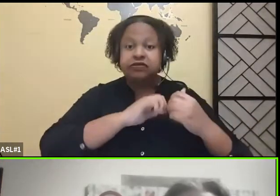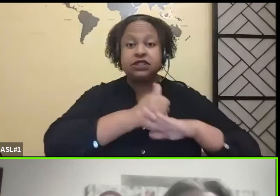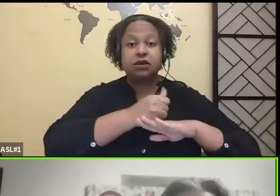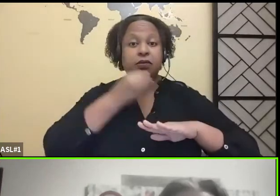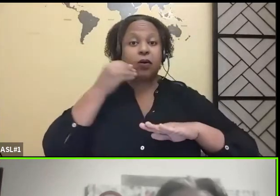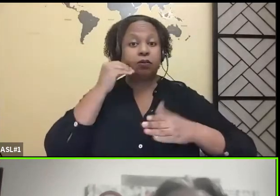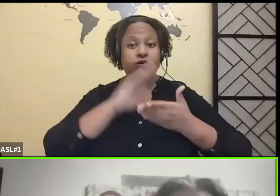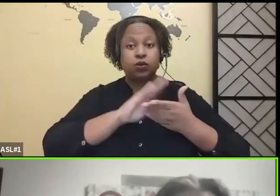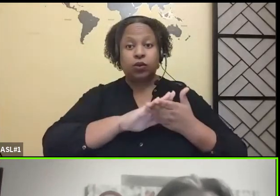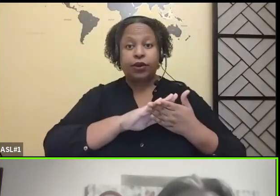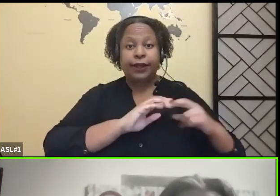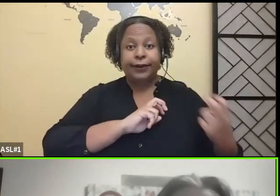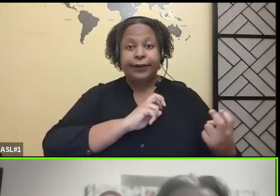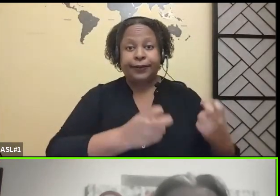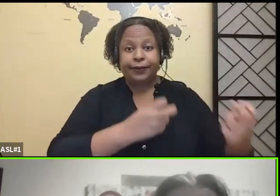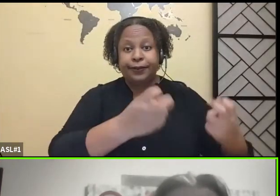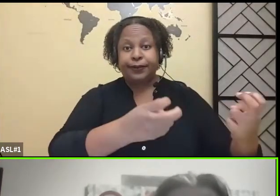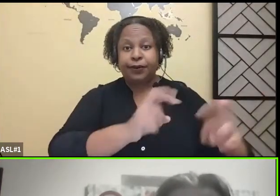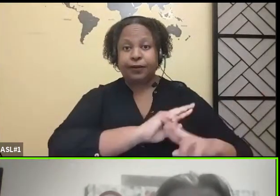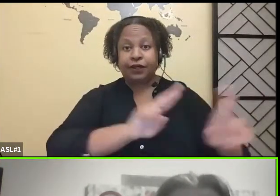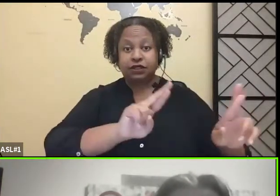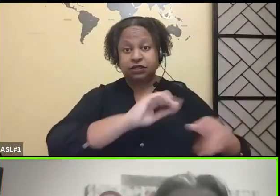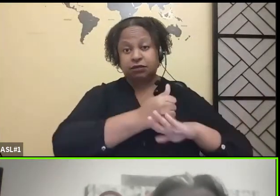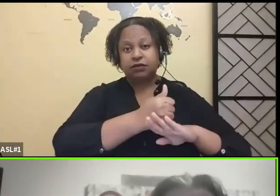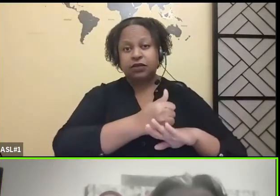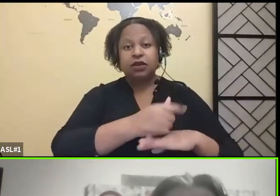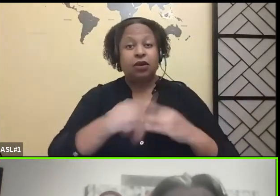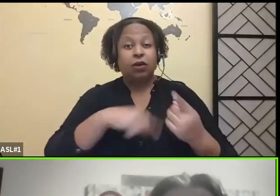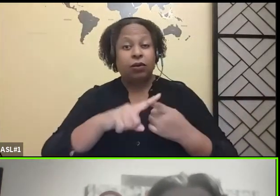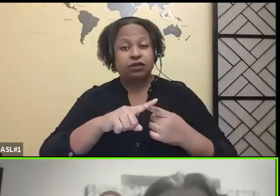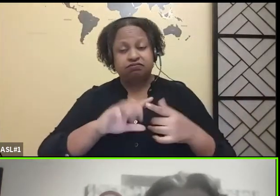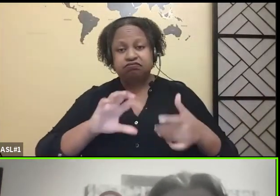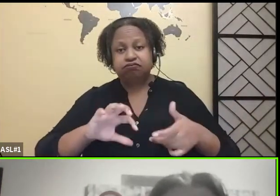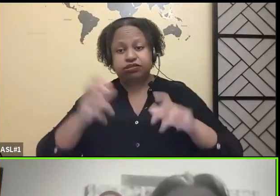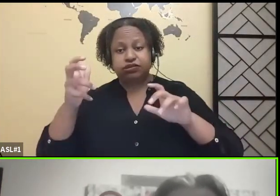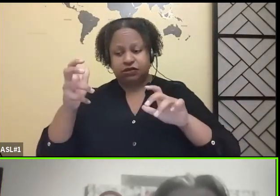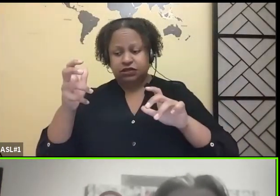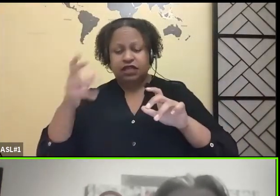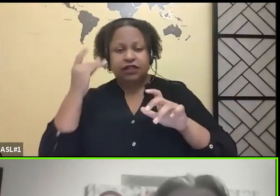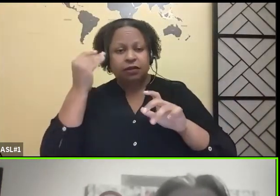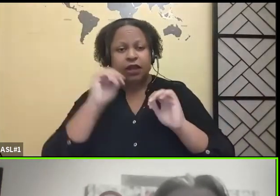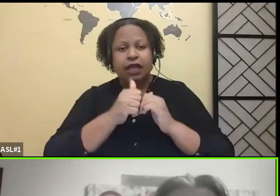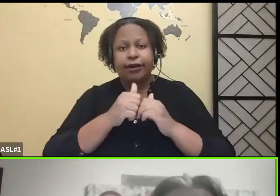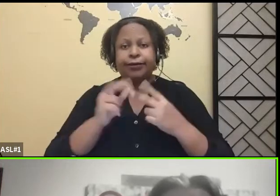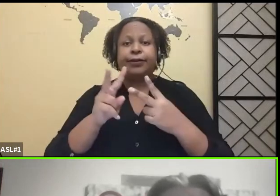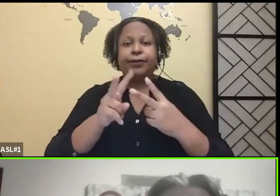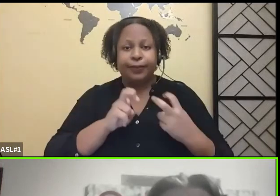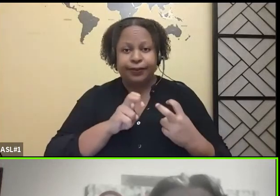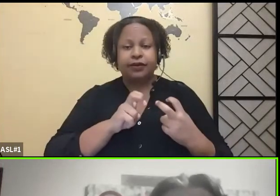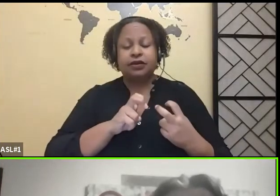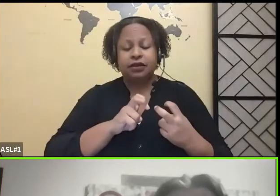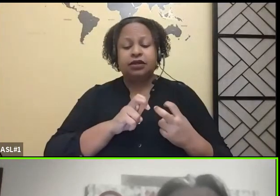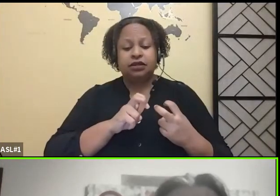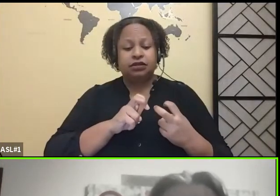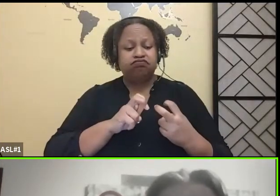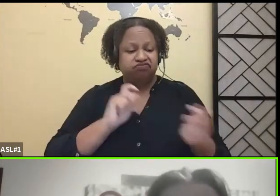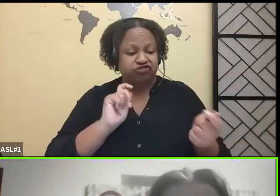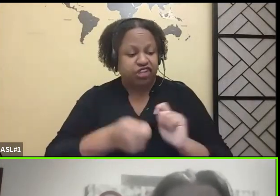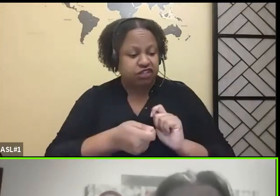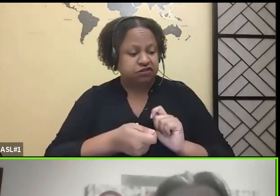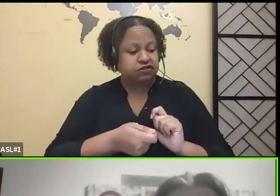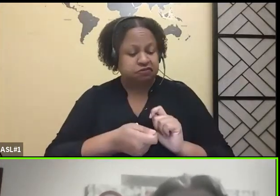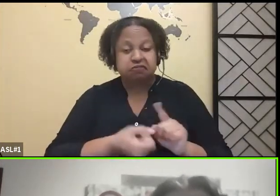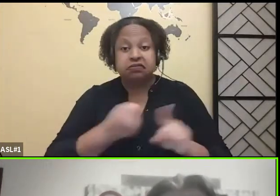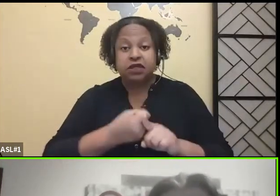have these moments, you know, you figure out how you're going to transform things to make sense for you, you know, make sense for us. Because, and the